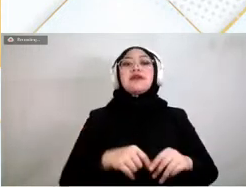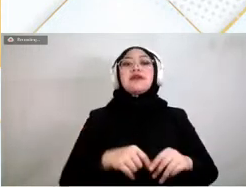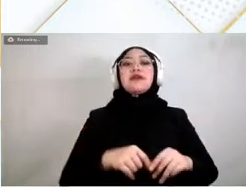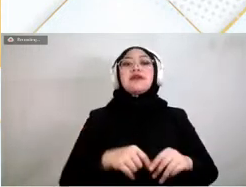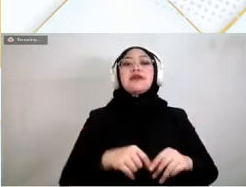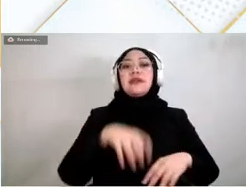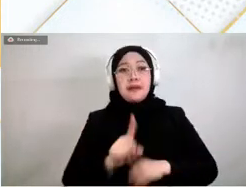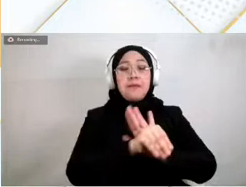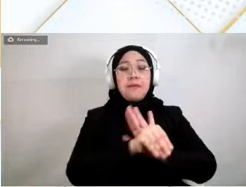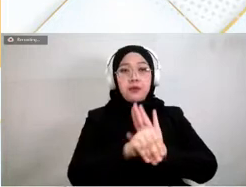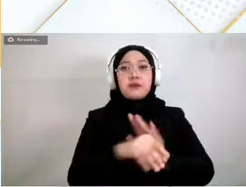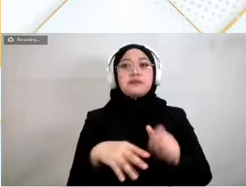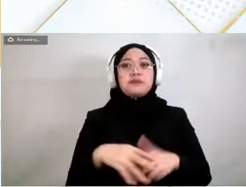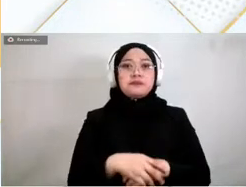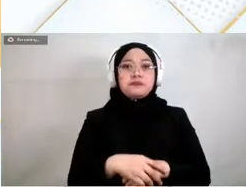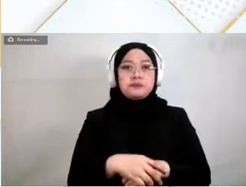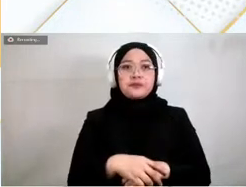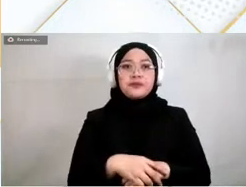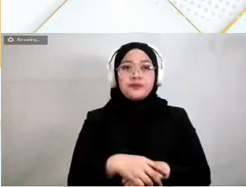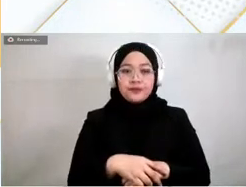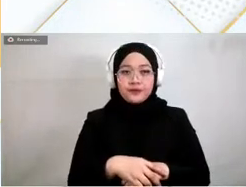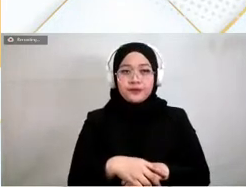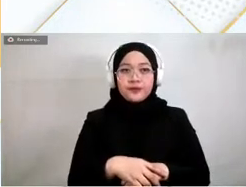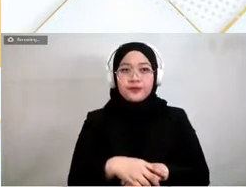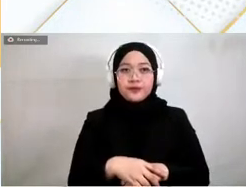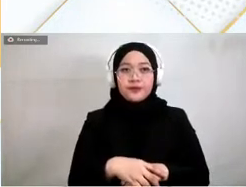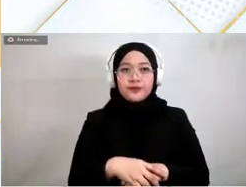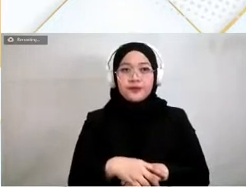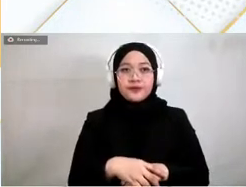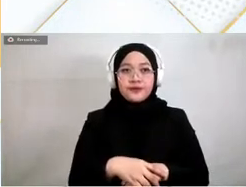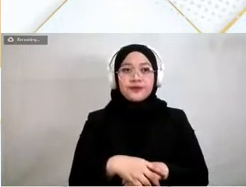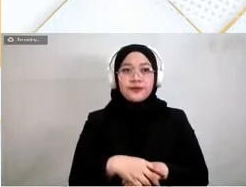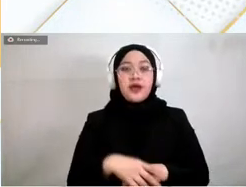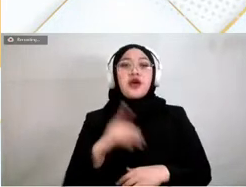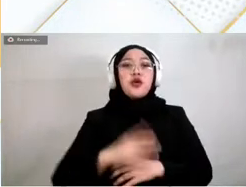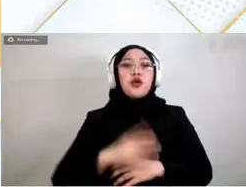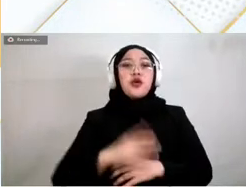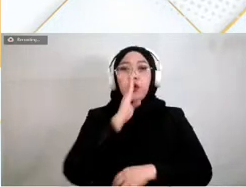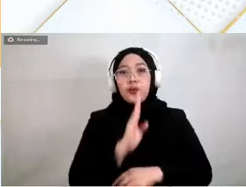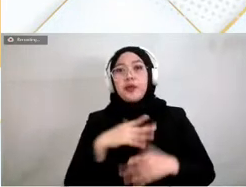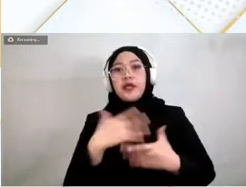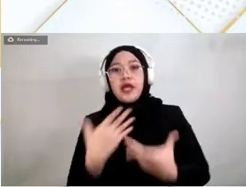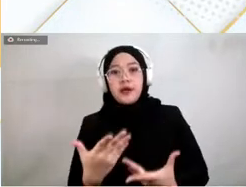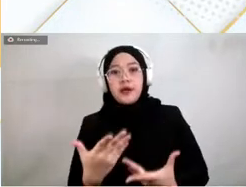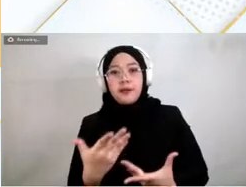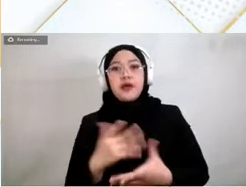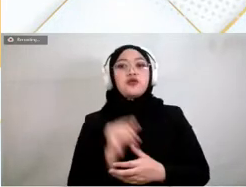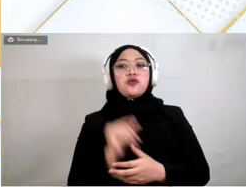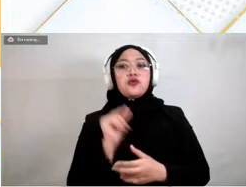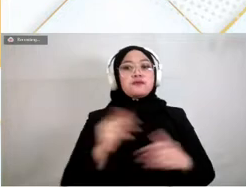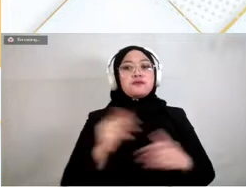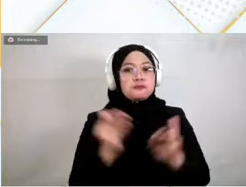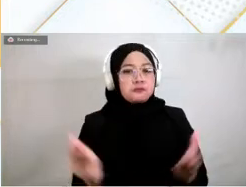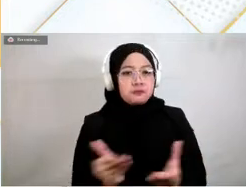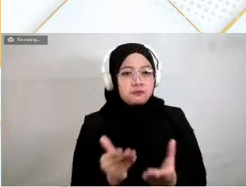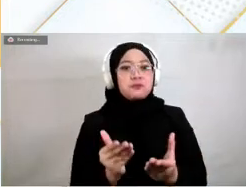also as a testament of Indonesian unyielding commitment and accomplishment in